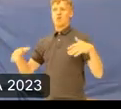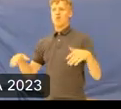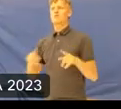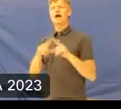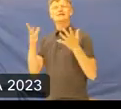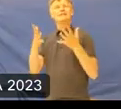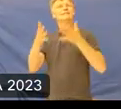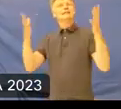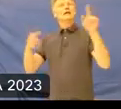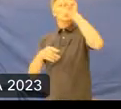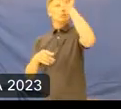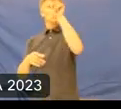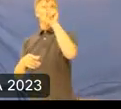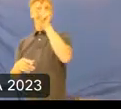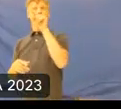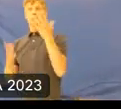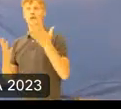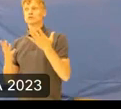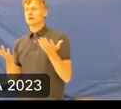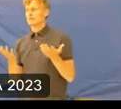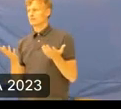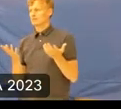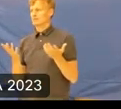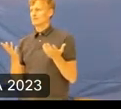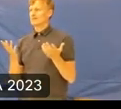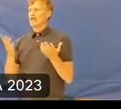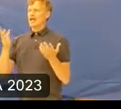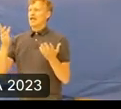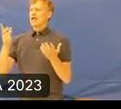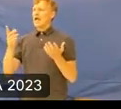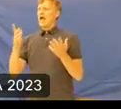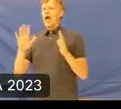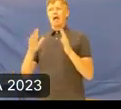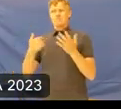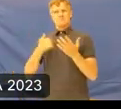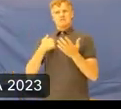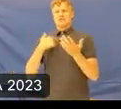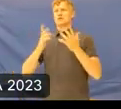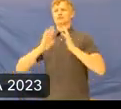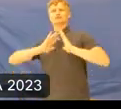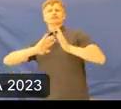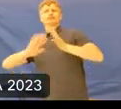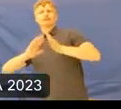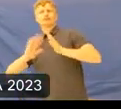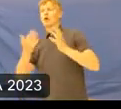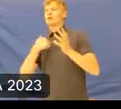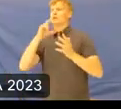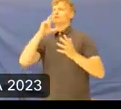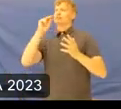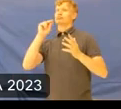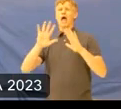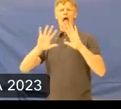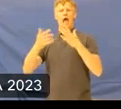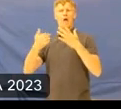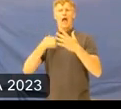here is how do we know what others know or believe? Because actually, we sort of swim in